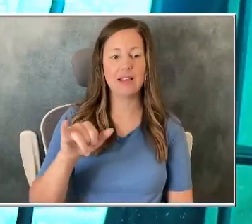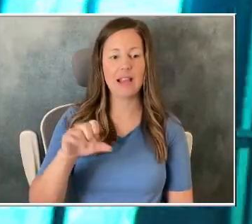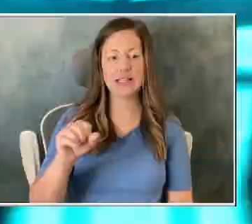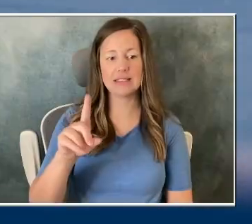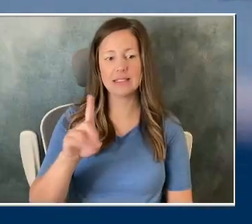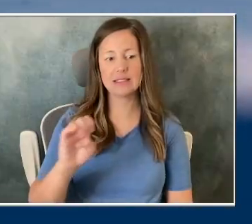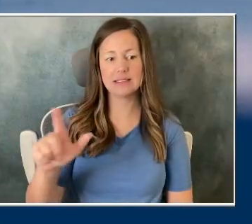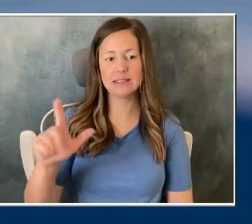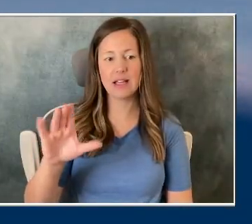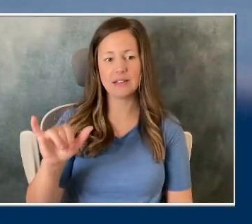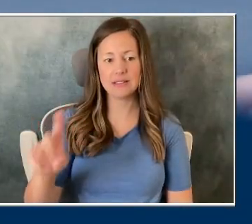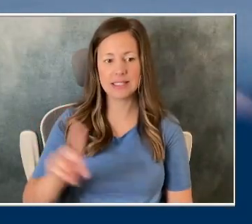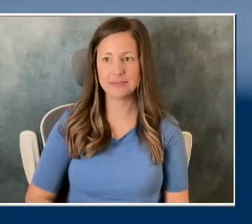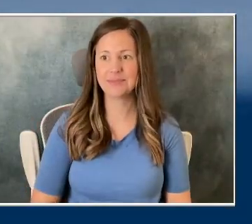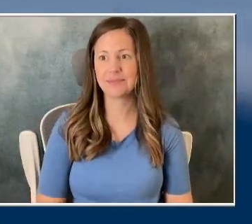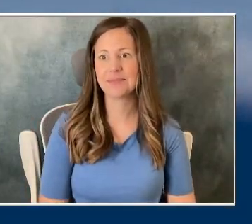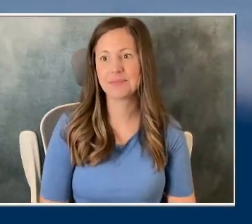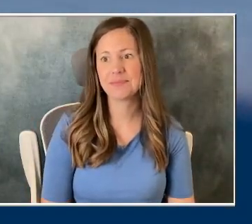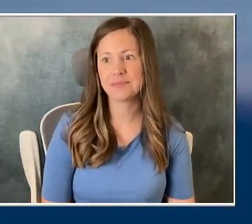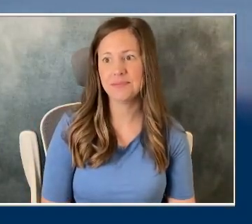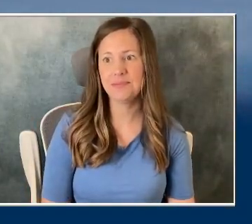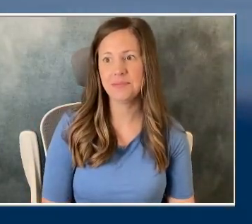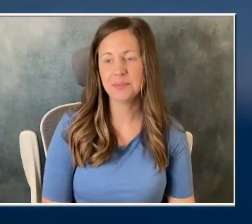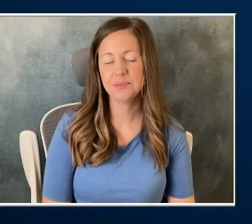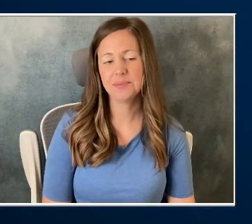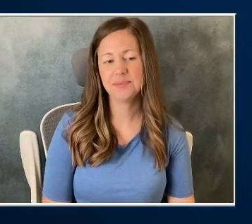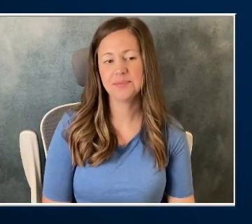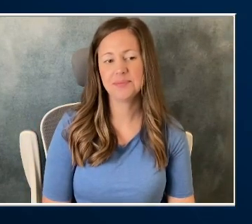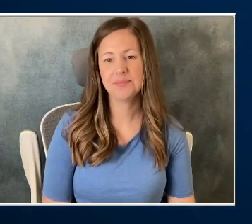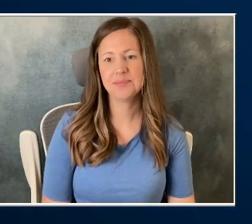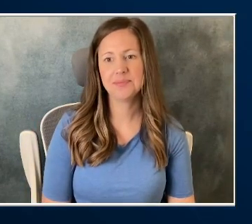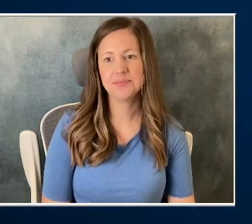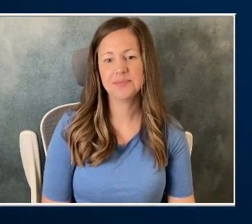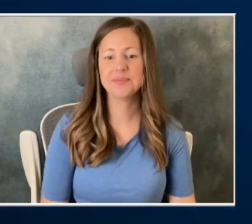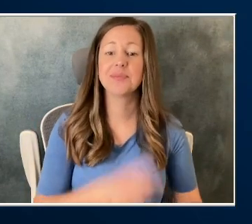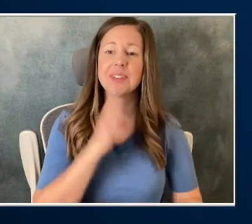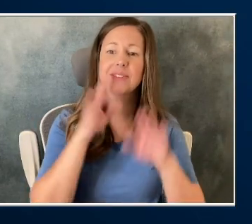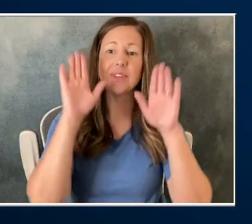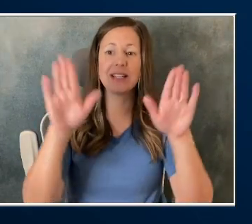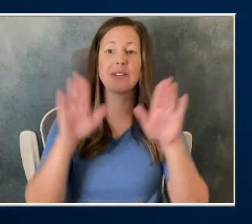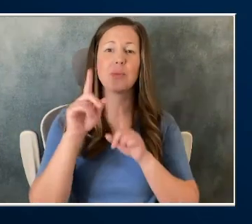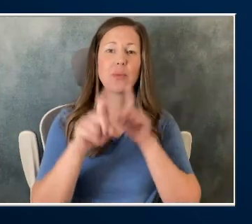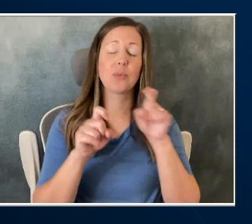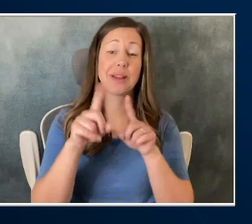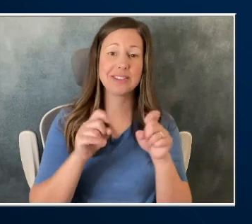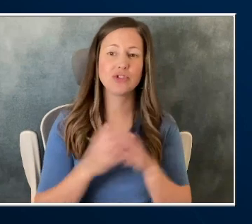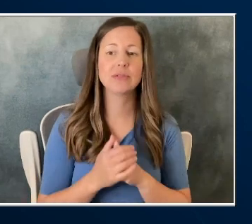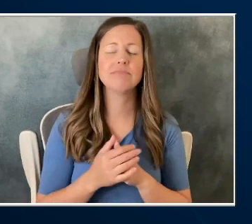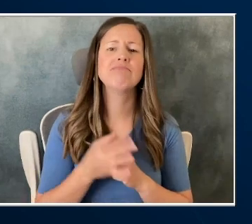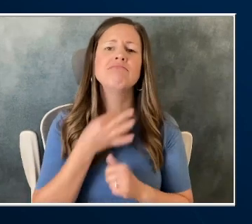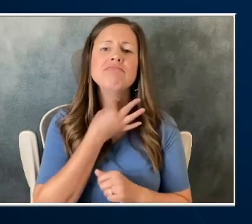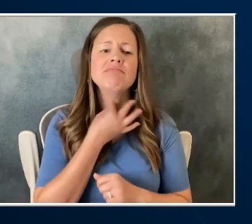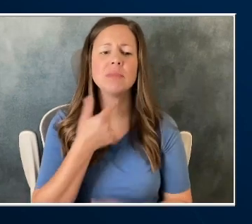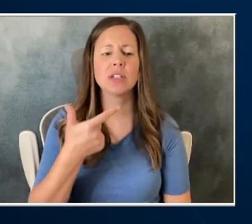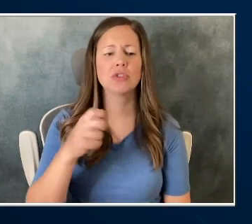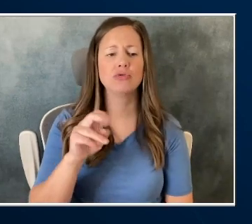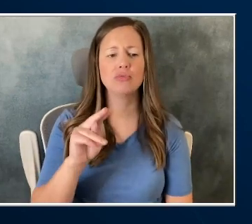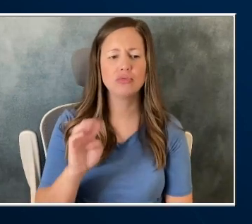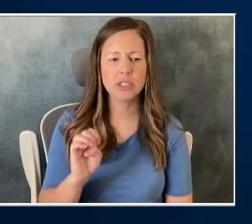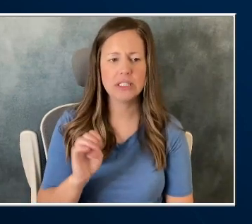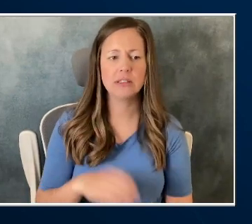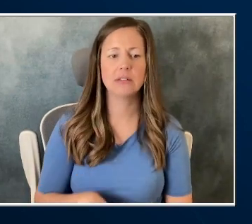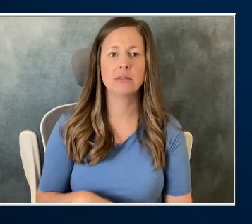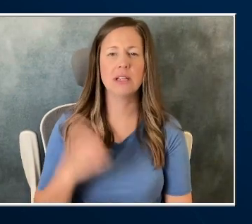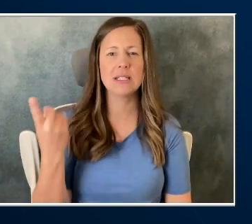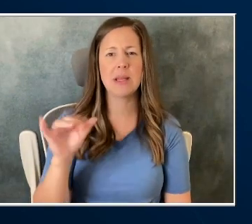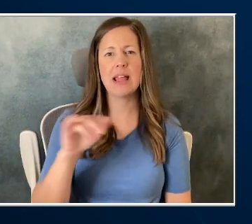skin today? That's kind of all right. We have some great questions for you. Gene has a question. He wants to know if something like Zyrtec